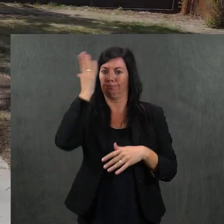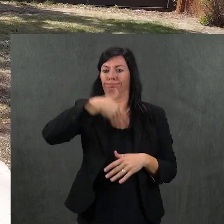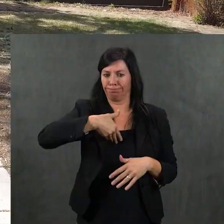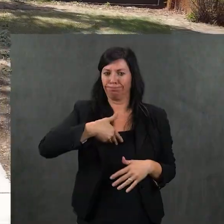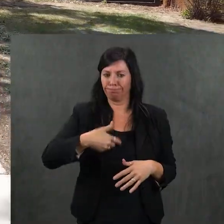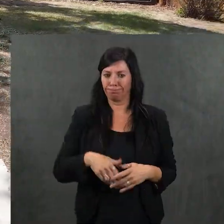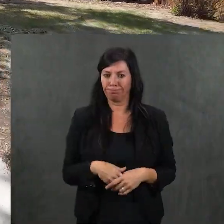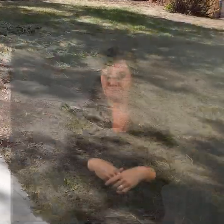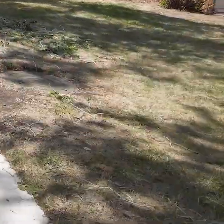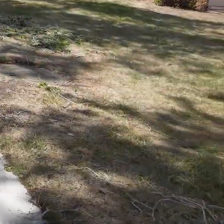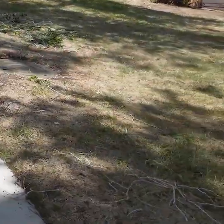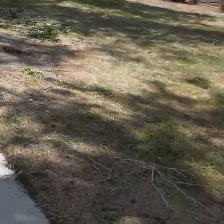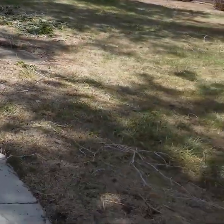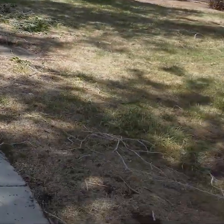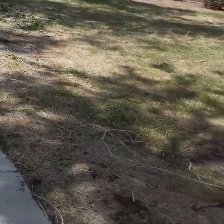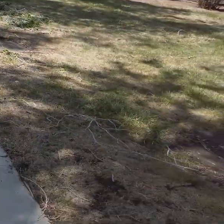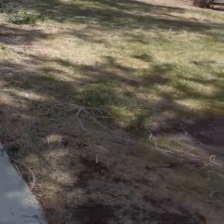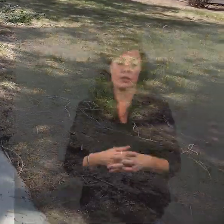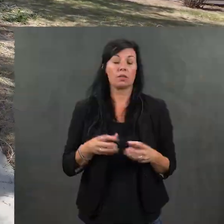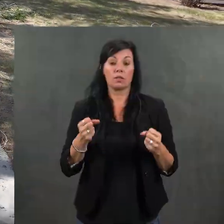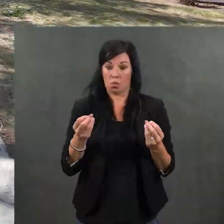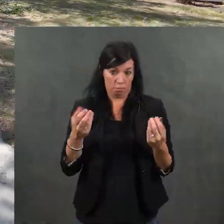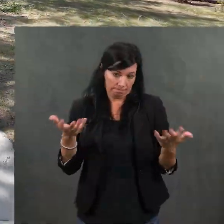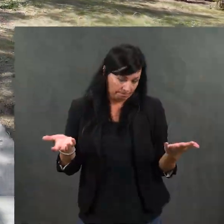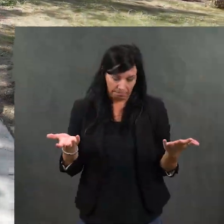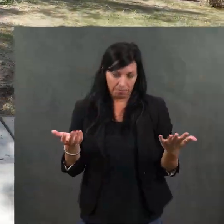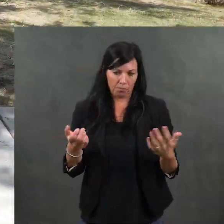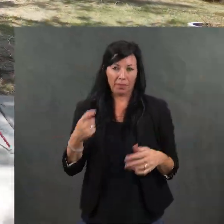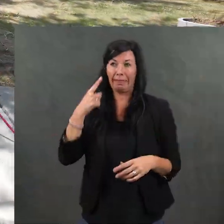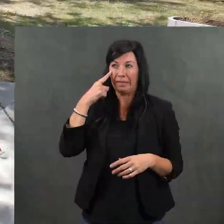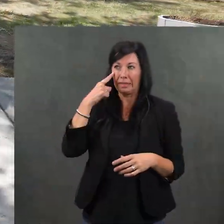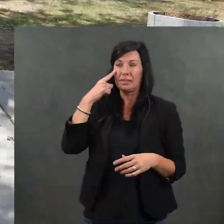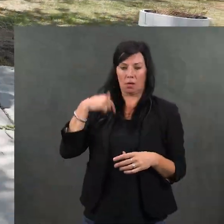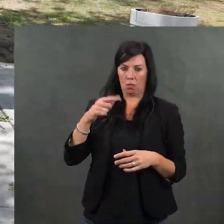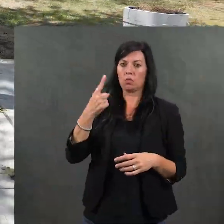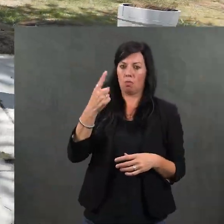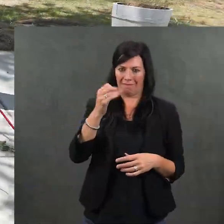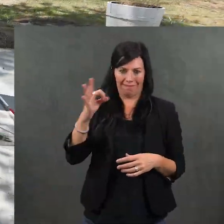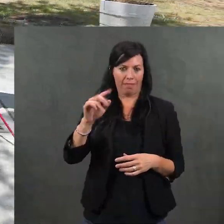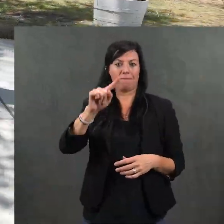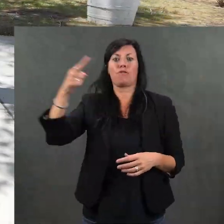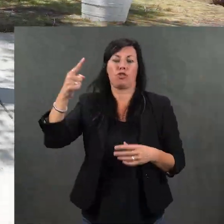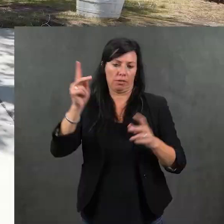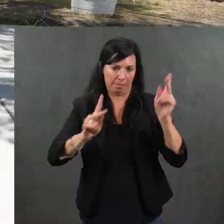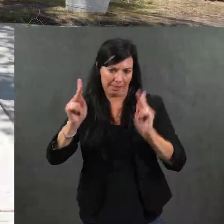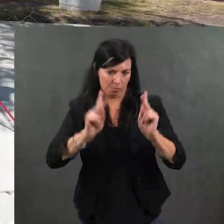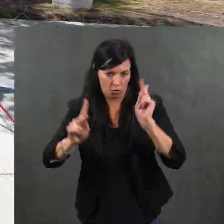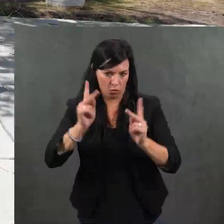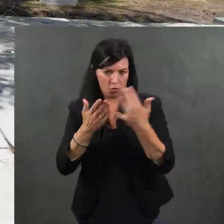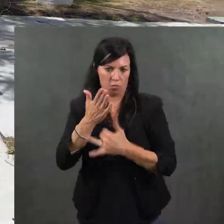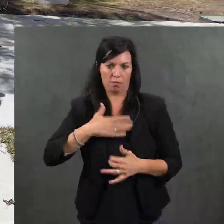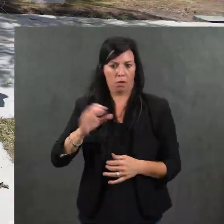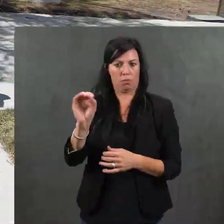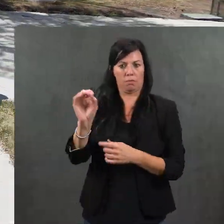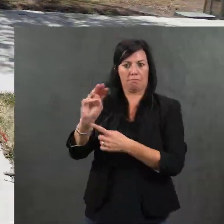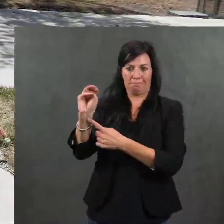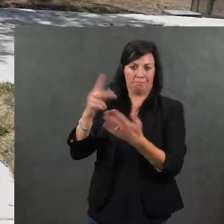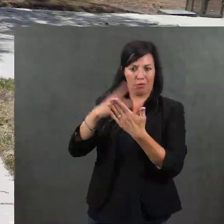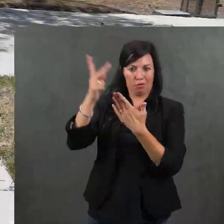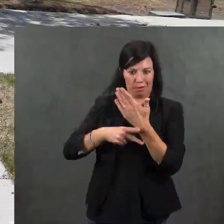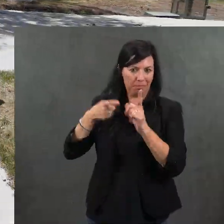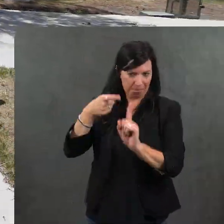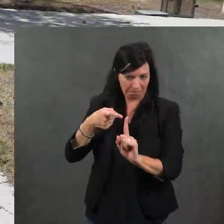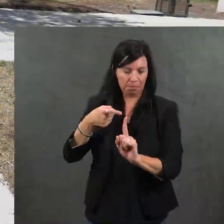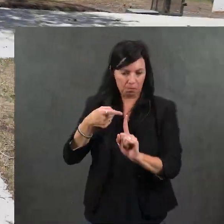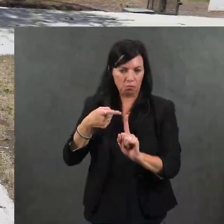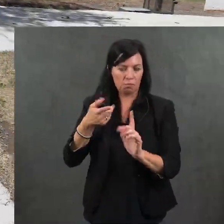lost. Robin and a student with a cane walk on a sidewalk. Robin. So I was I think one of the first people to go through my orientation